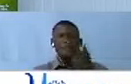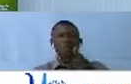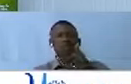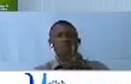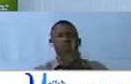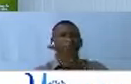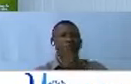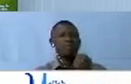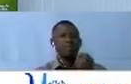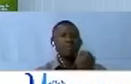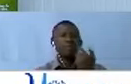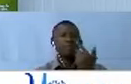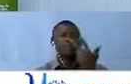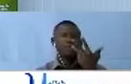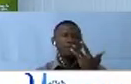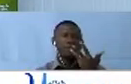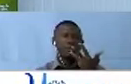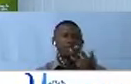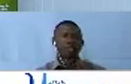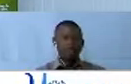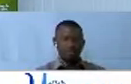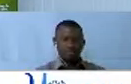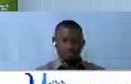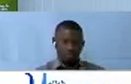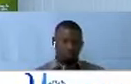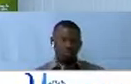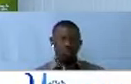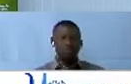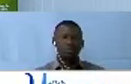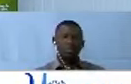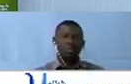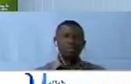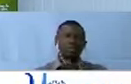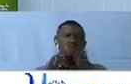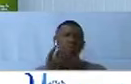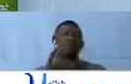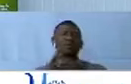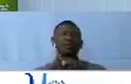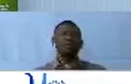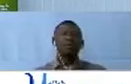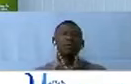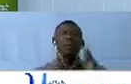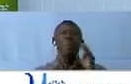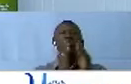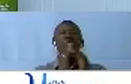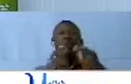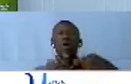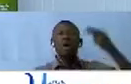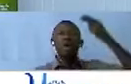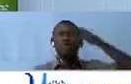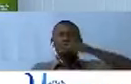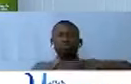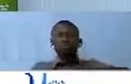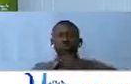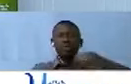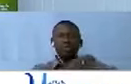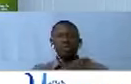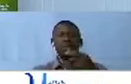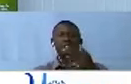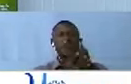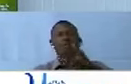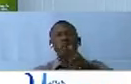1979. Sangokono. I proceeded to Nuzrat High School in 1985. Mitata Nuzrat High School 1985.